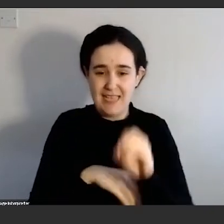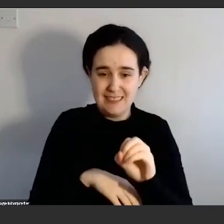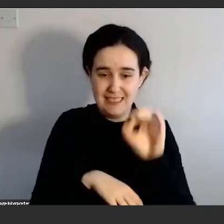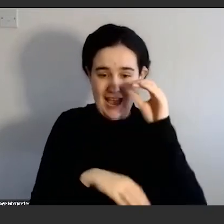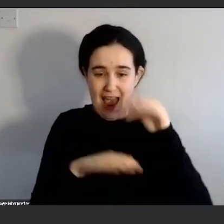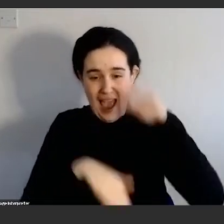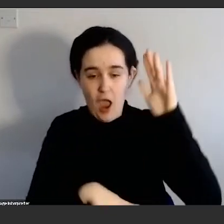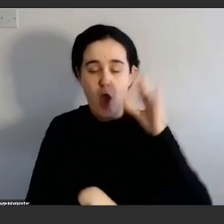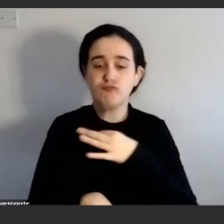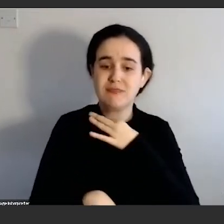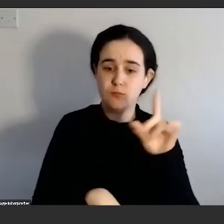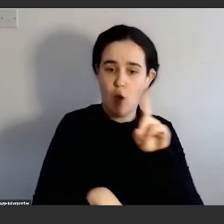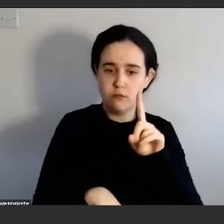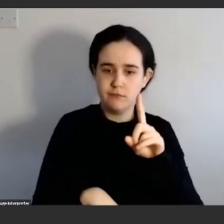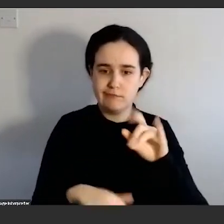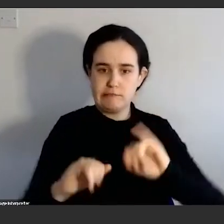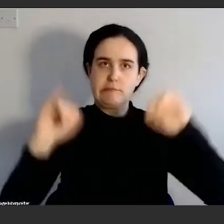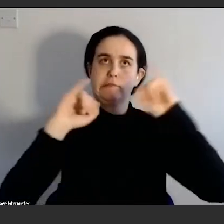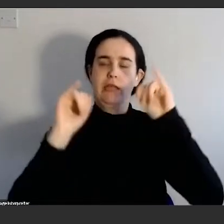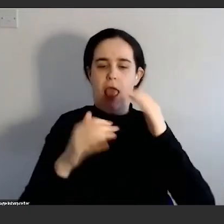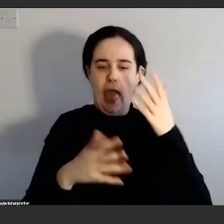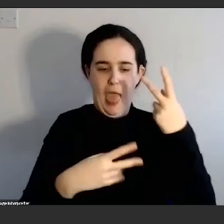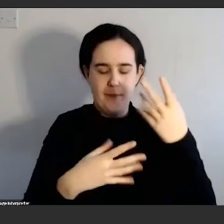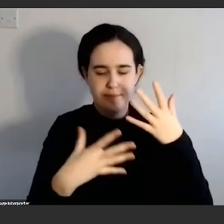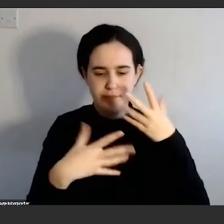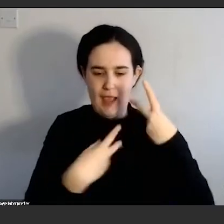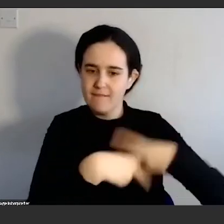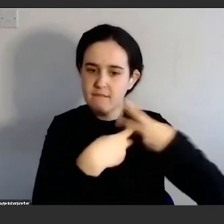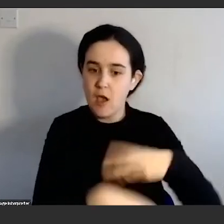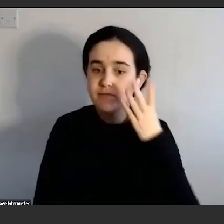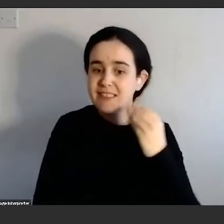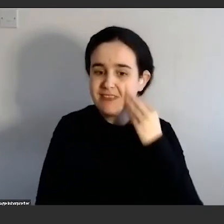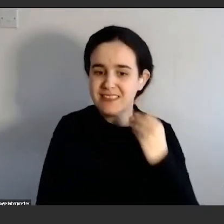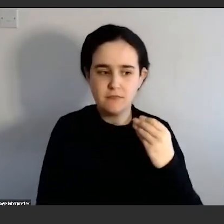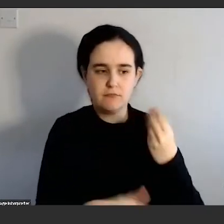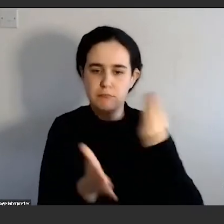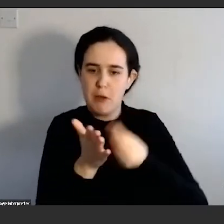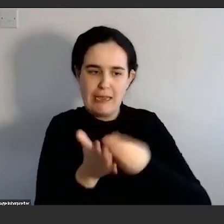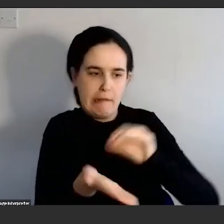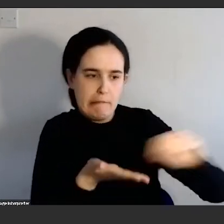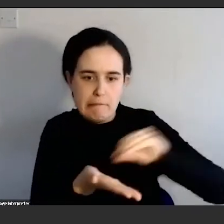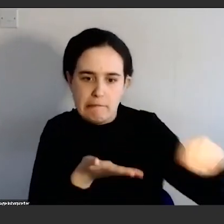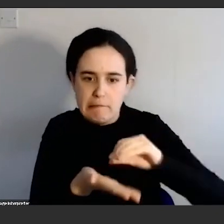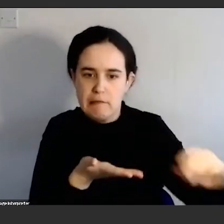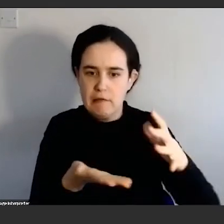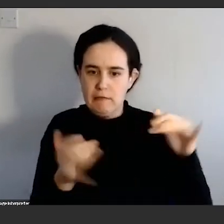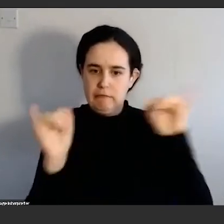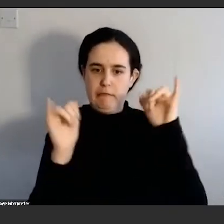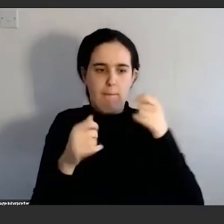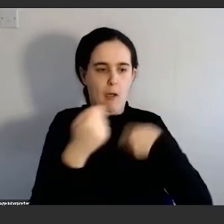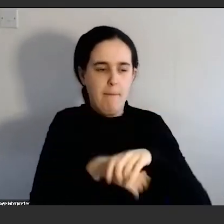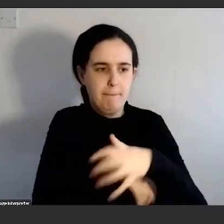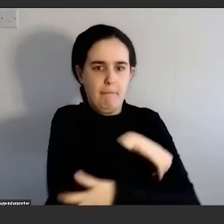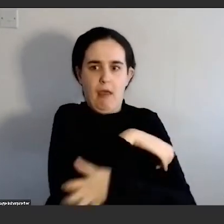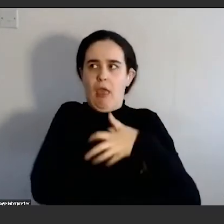that we need. We don't just need equal to everybody else. Tom. Of course, disability isn't simply a health issue, but healthcare can